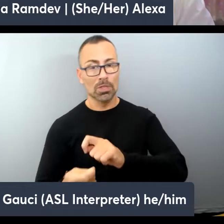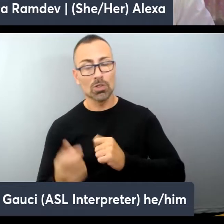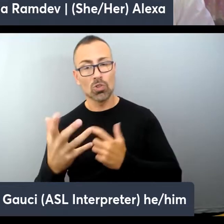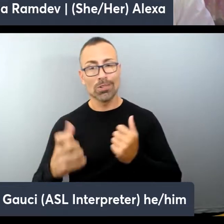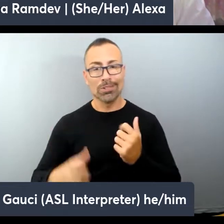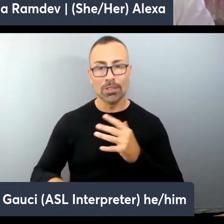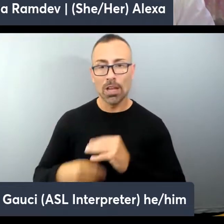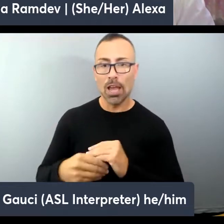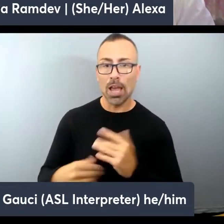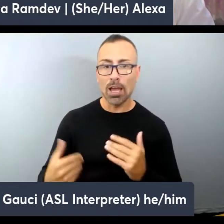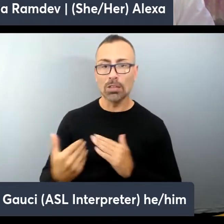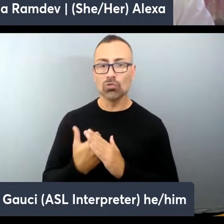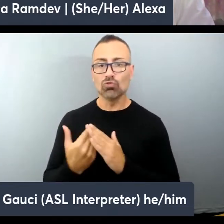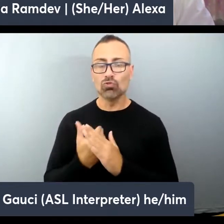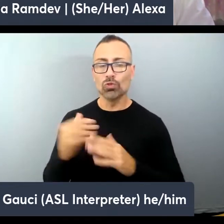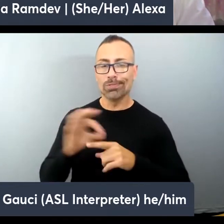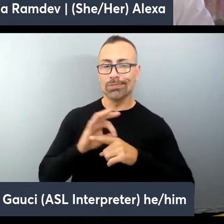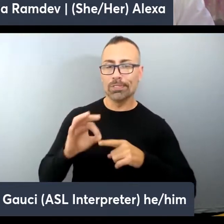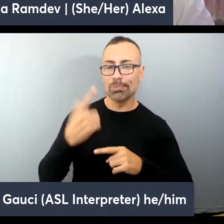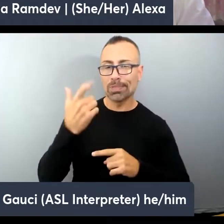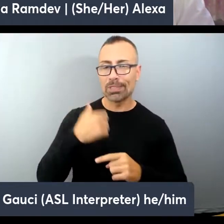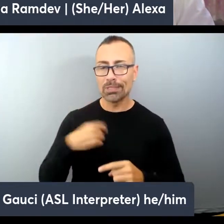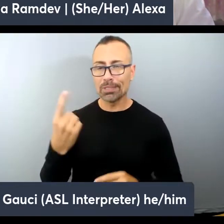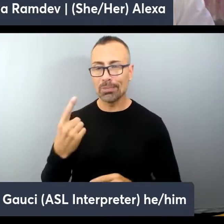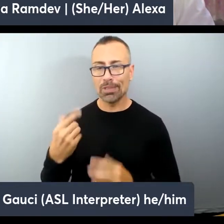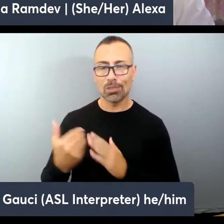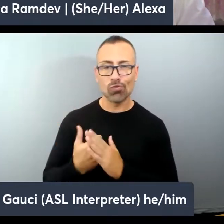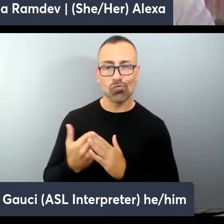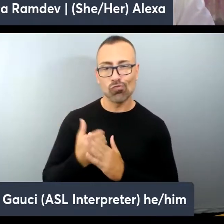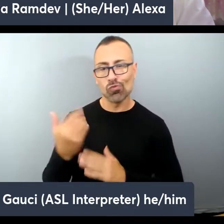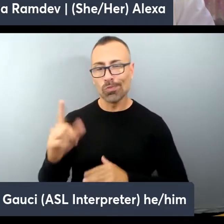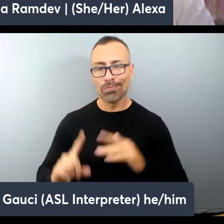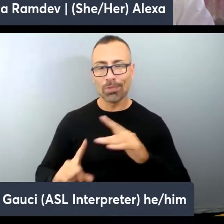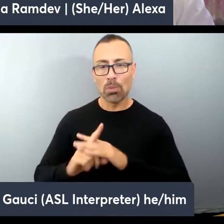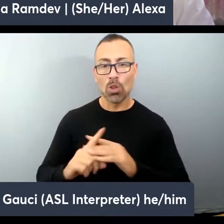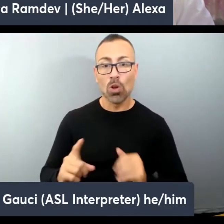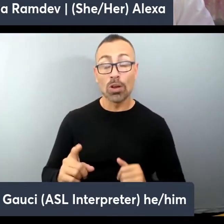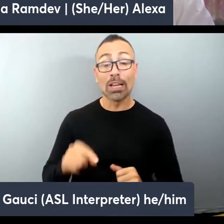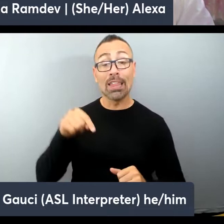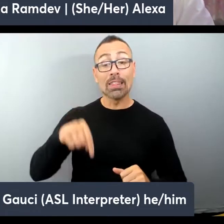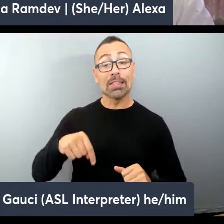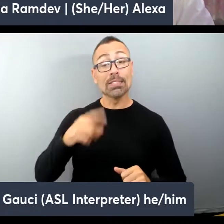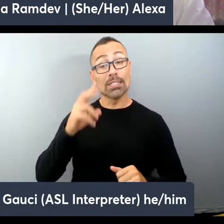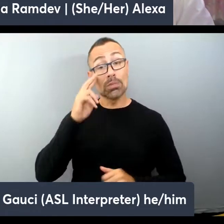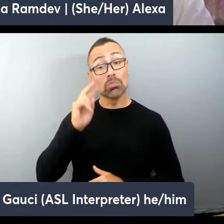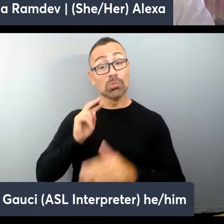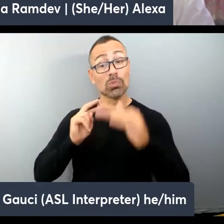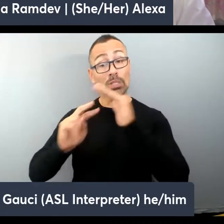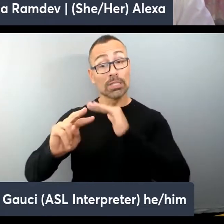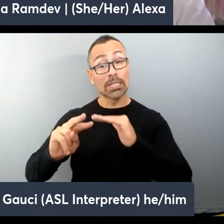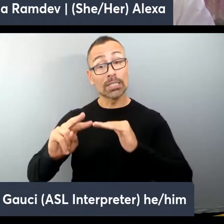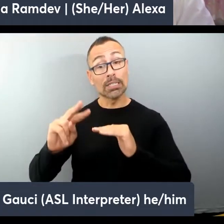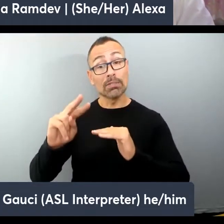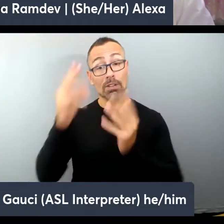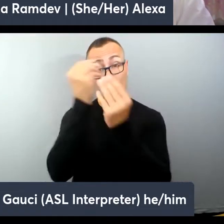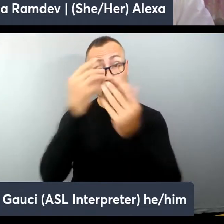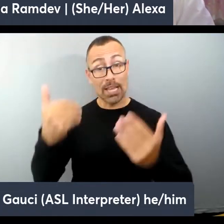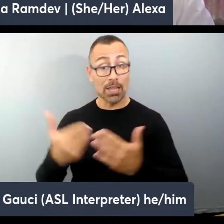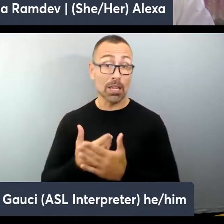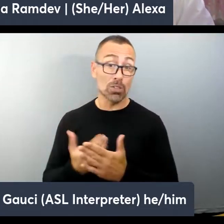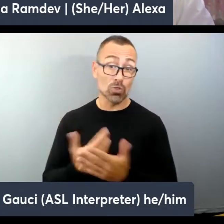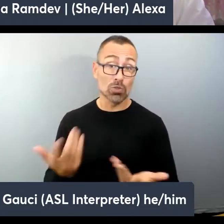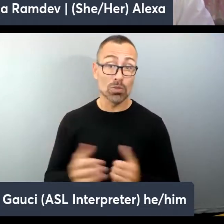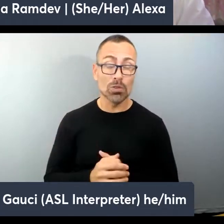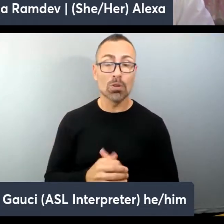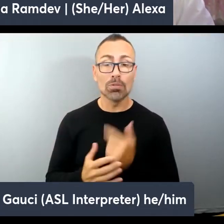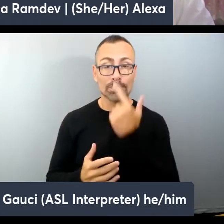something new that come along, new data you have, which is predictive. Or it could be that different lines of business need features